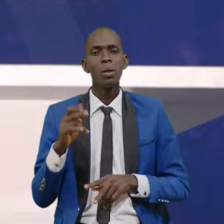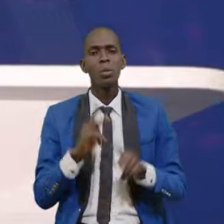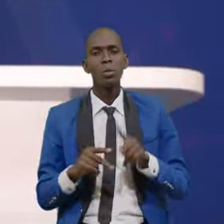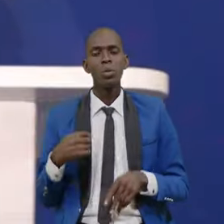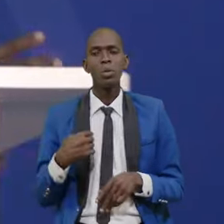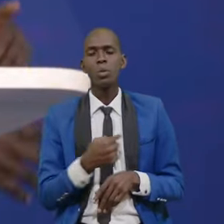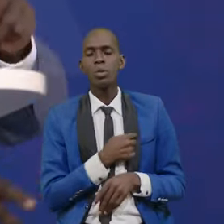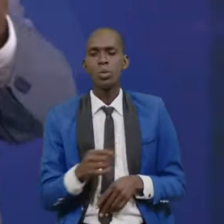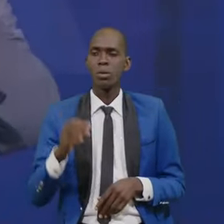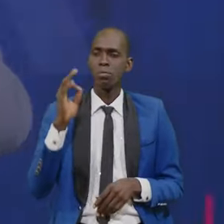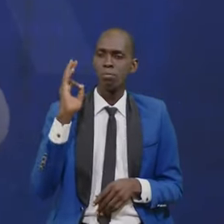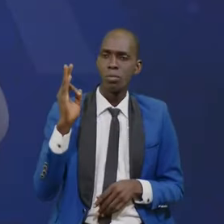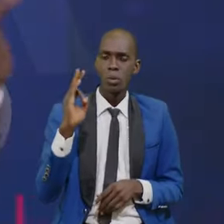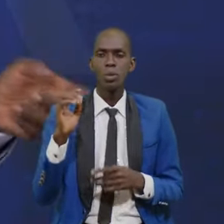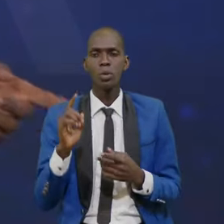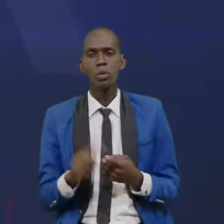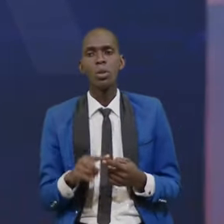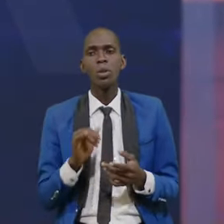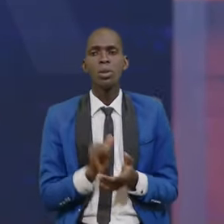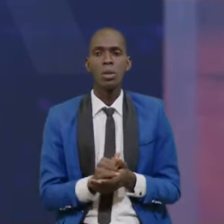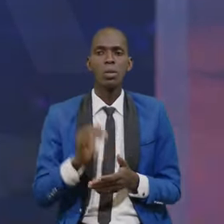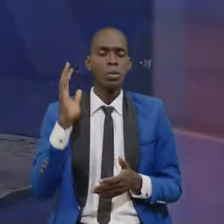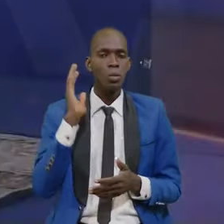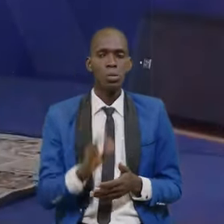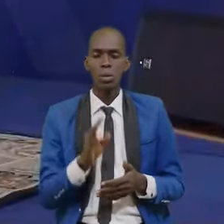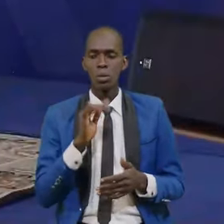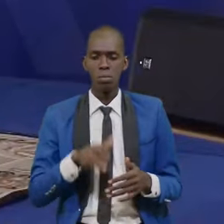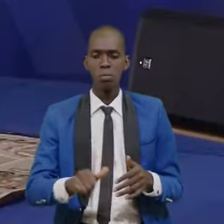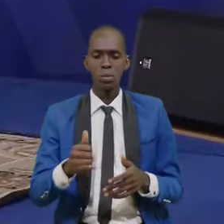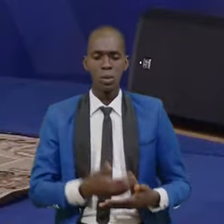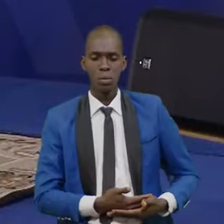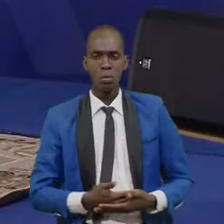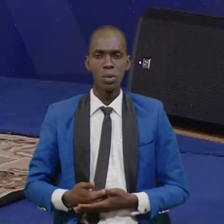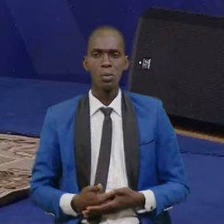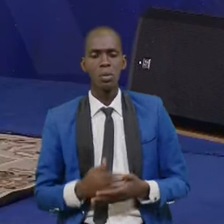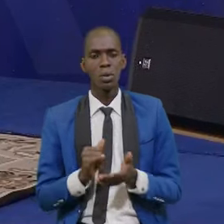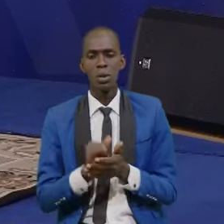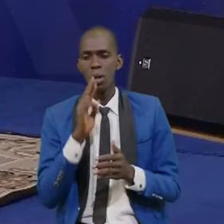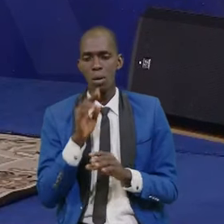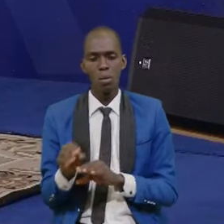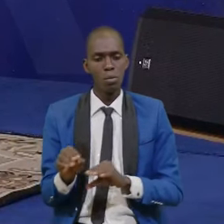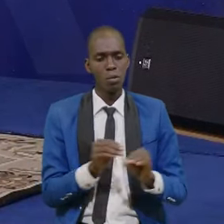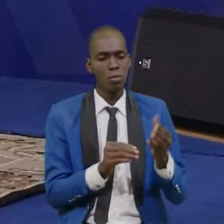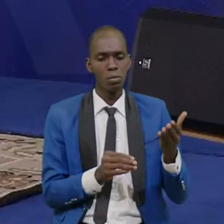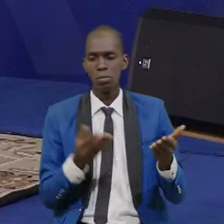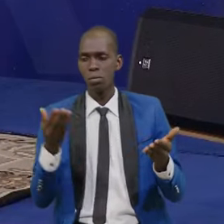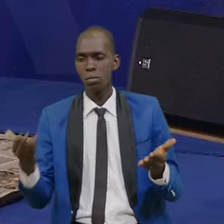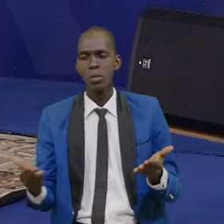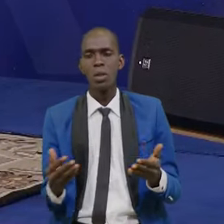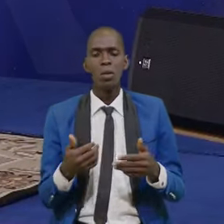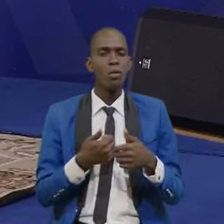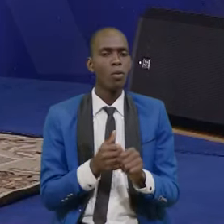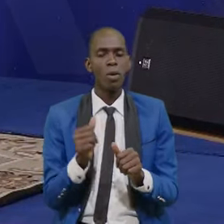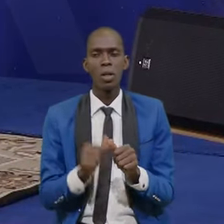remain babes or children, tossed to and fro and carried about by every wind of